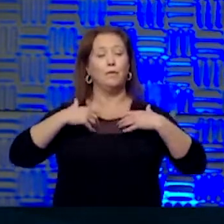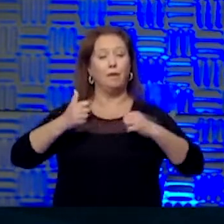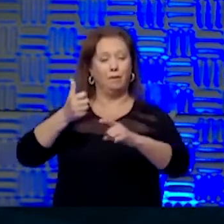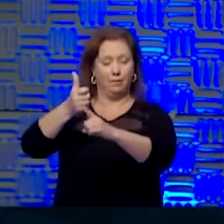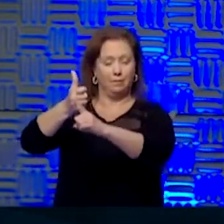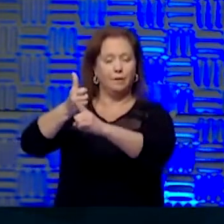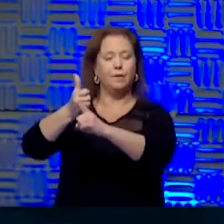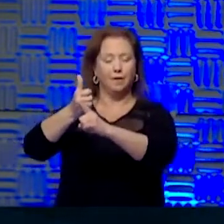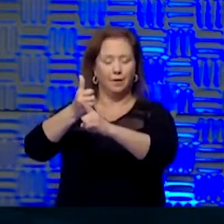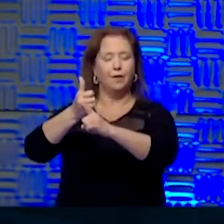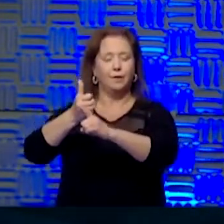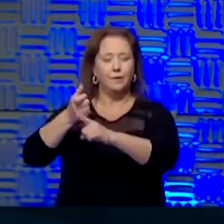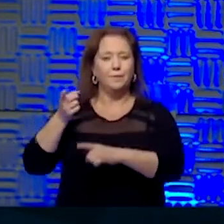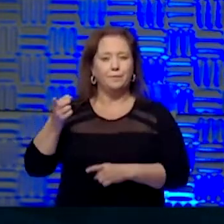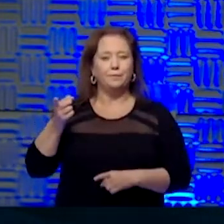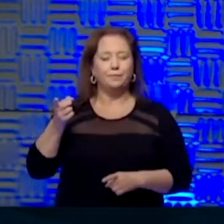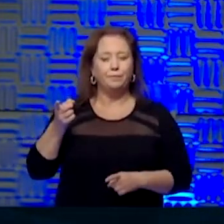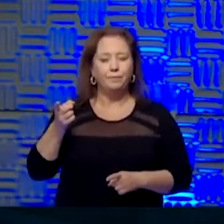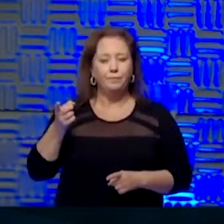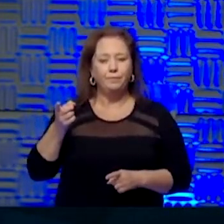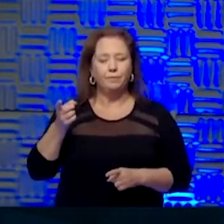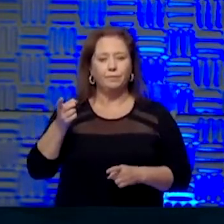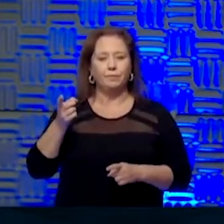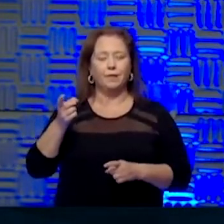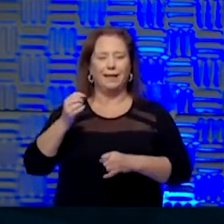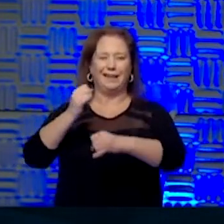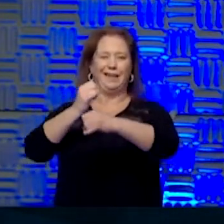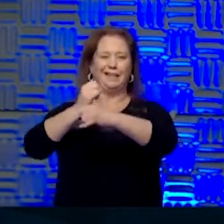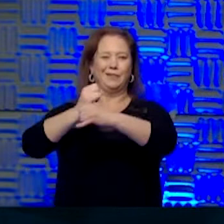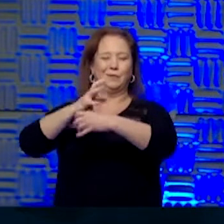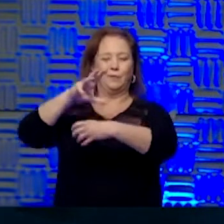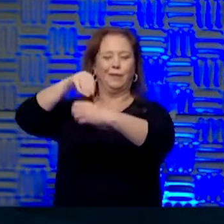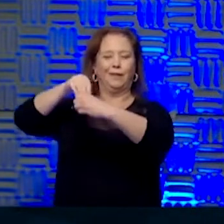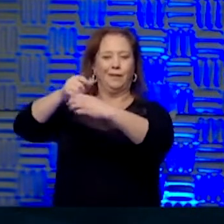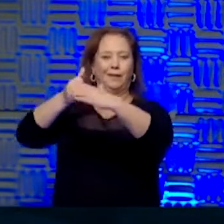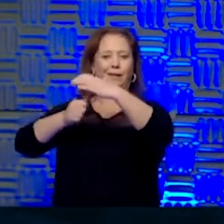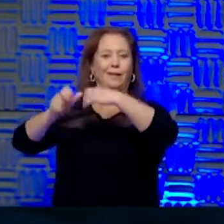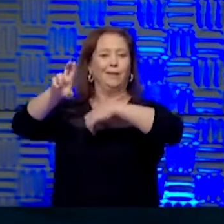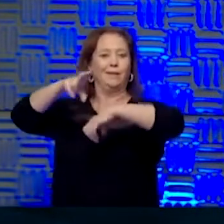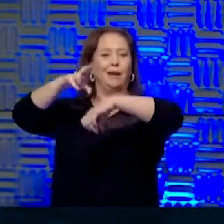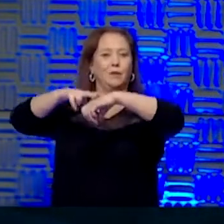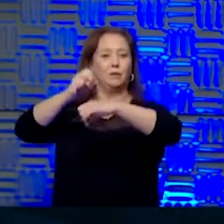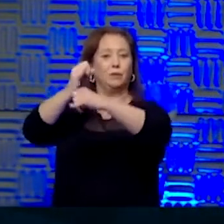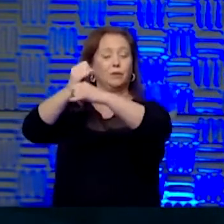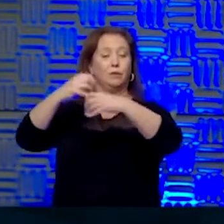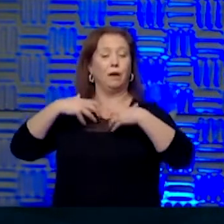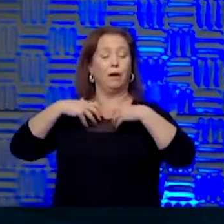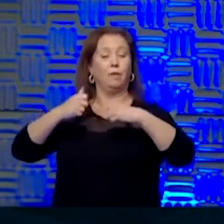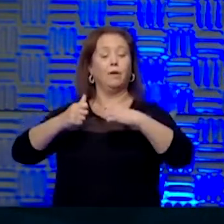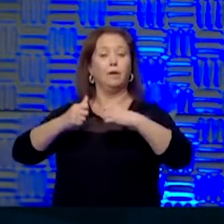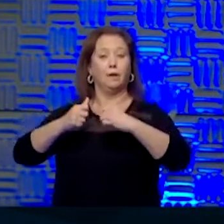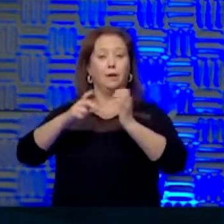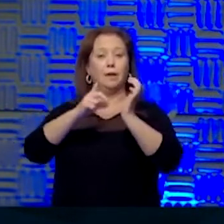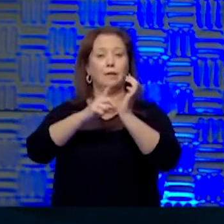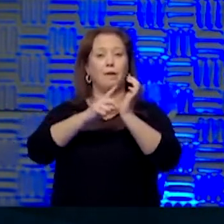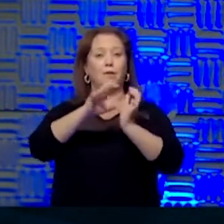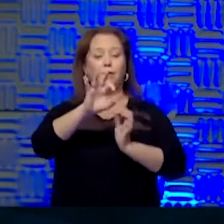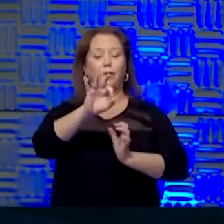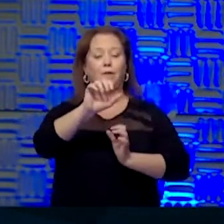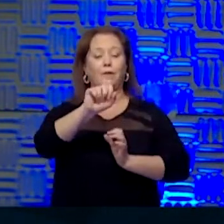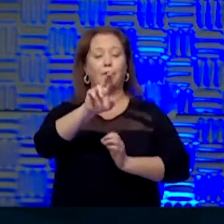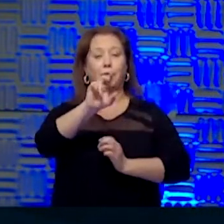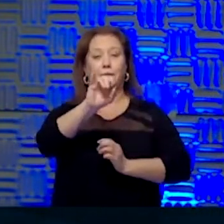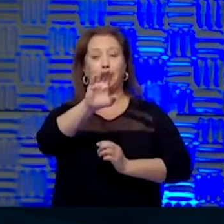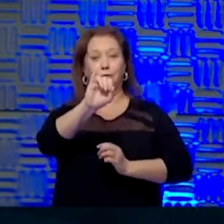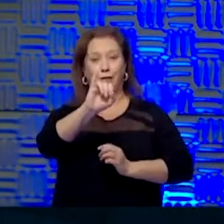and a variety of institutes within that National Institute of Health. One would be the one that Dr. Fauci heads.